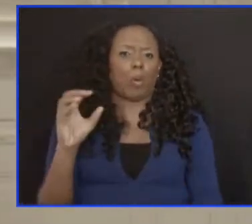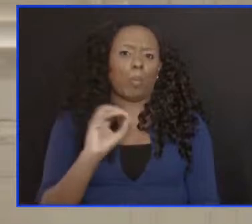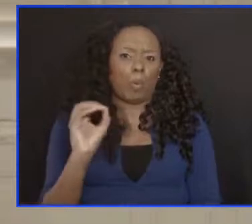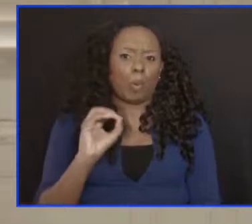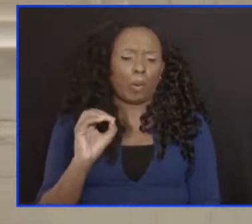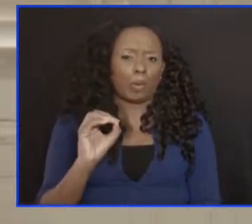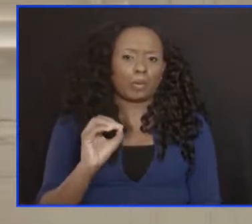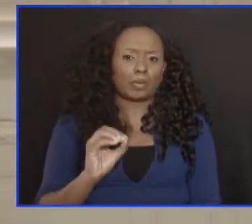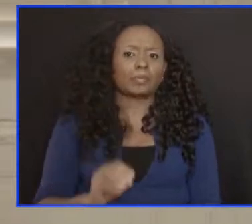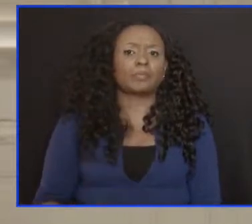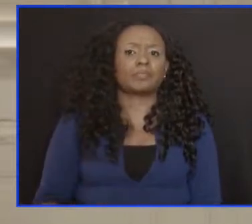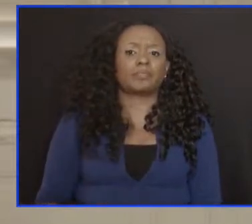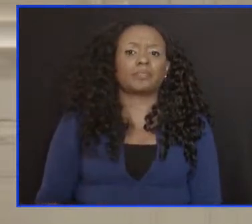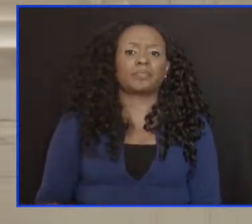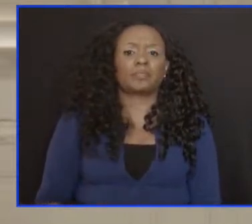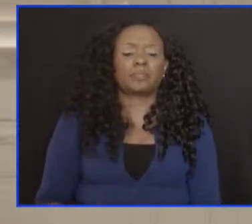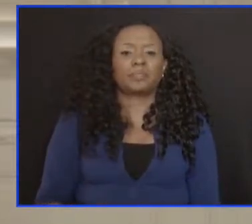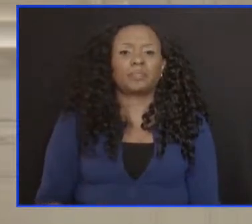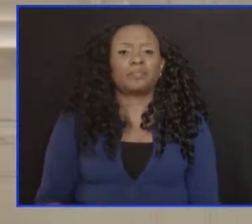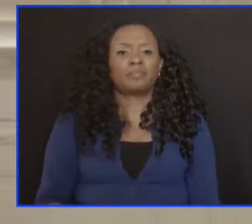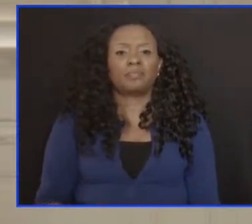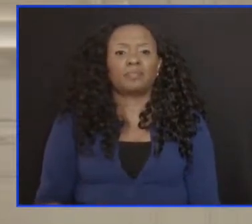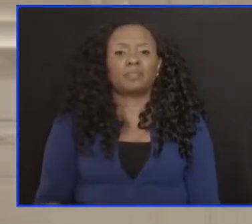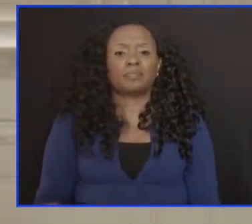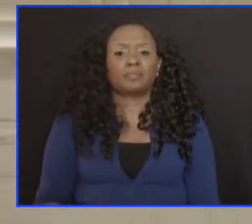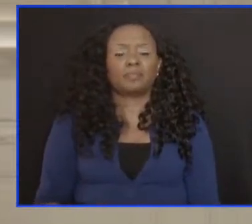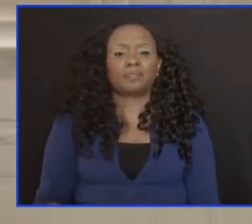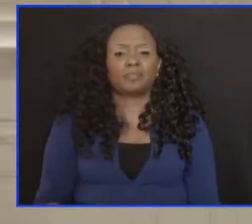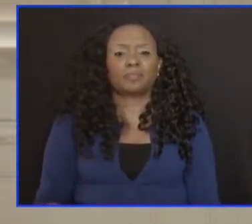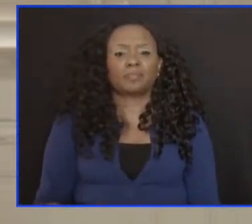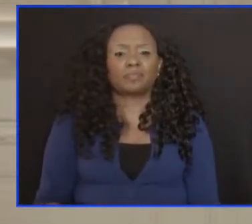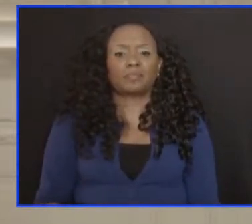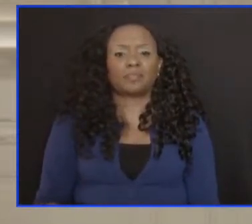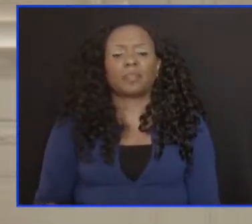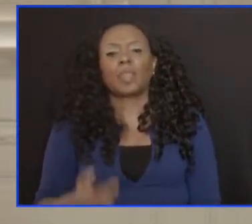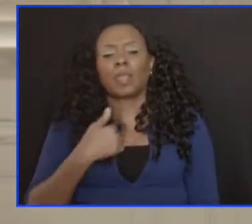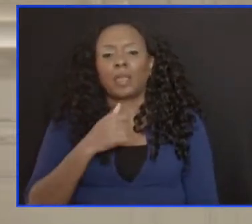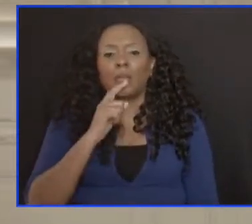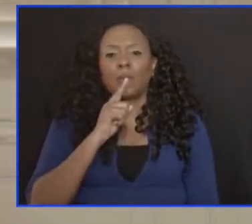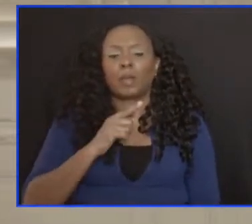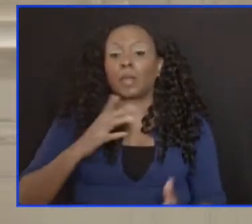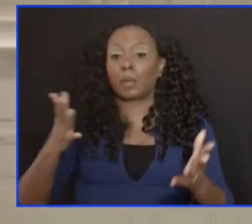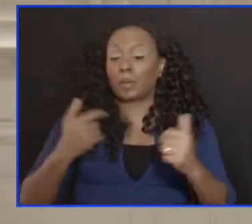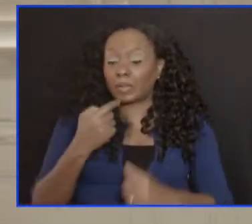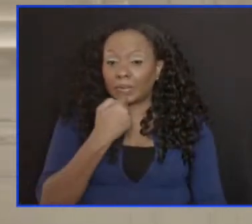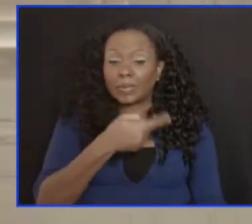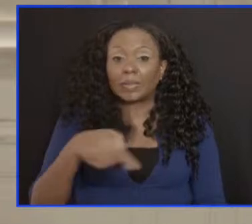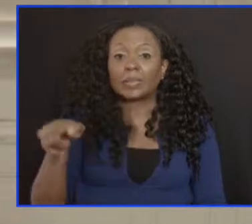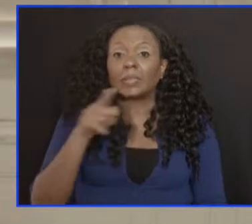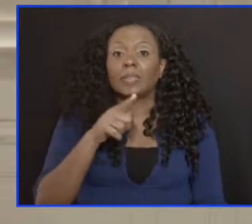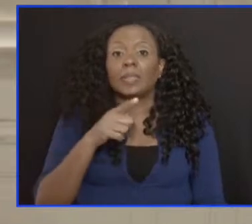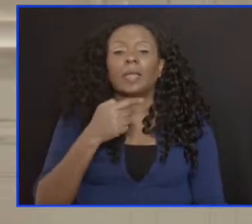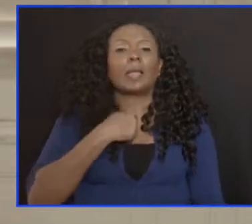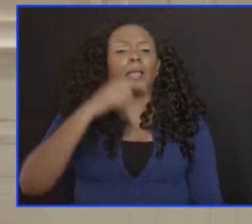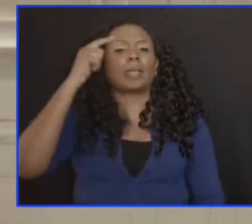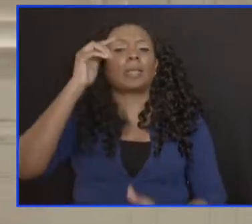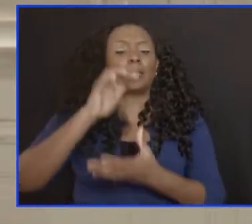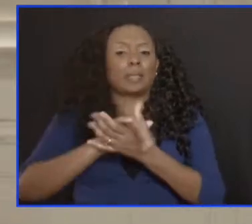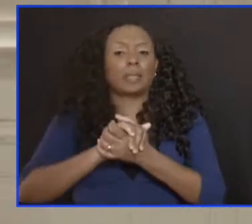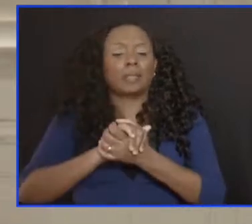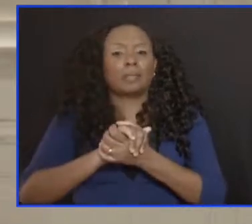sometimes we don't give the public the credit that I think they're due. And I just want to tell the Barbadian public today that I believe as